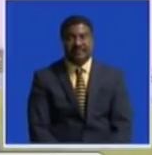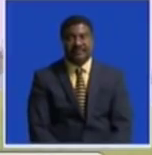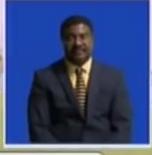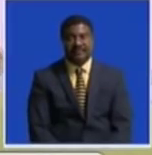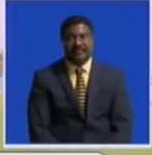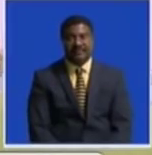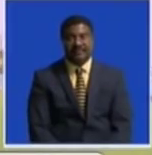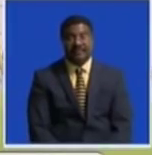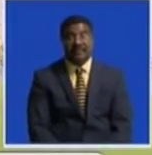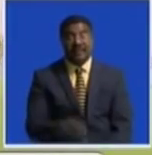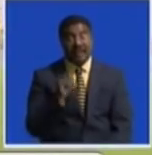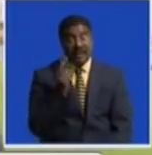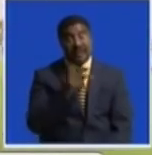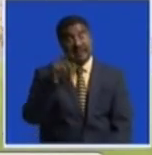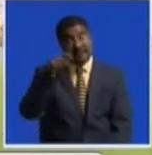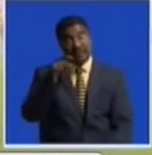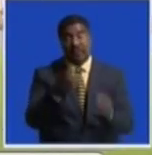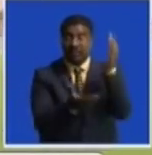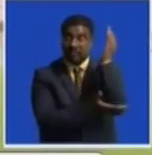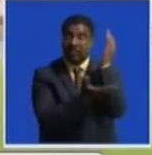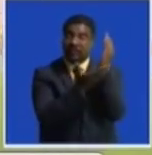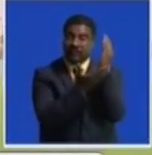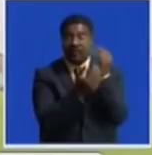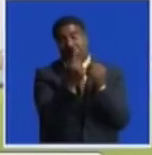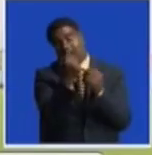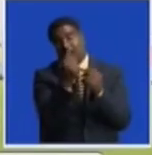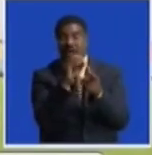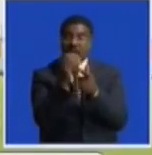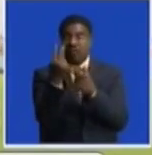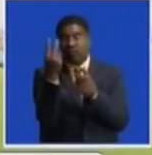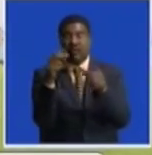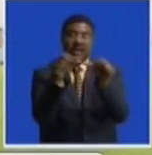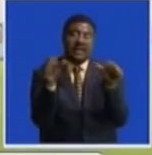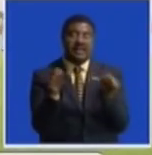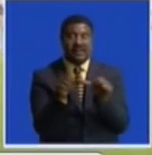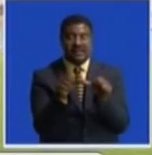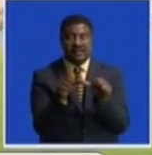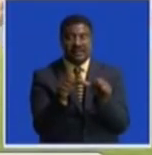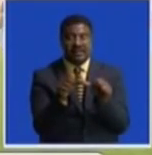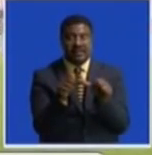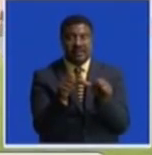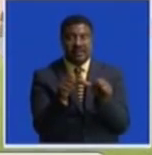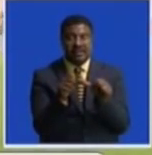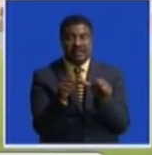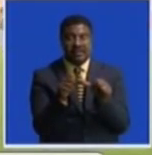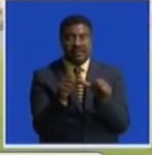We need to improve in one or two areas, and I hope